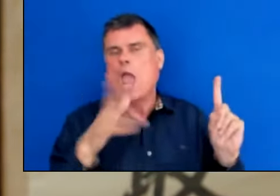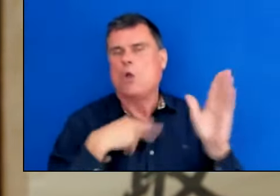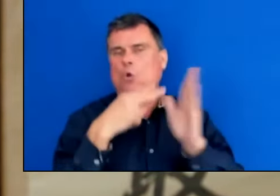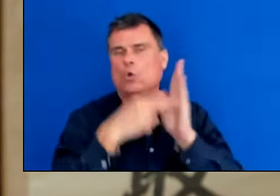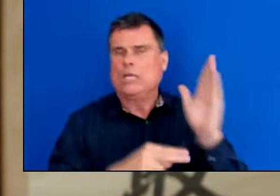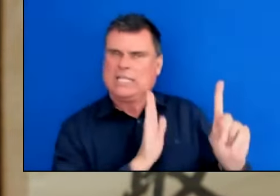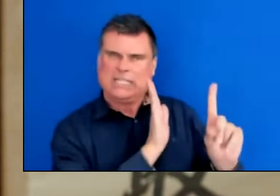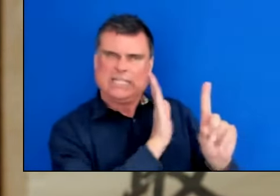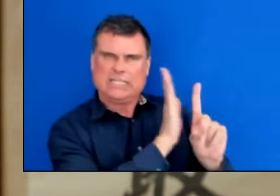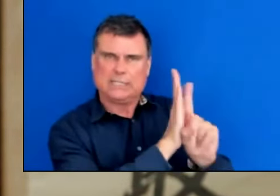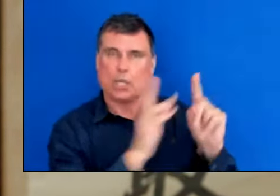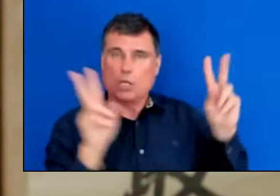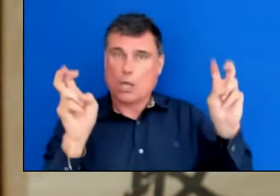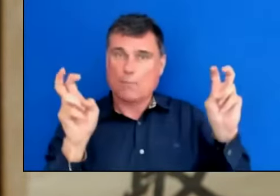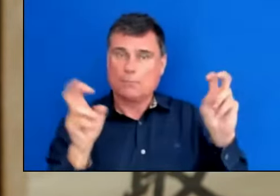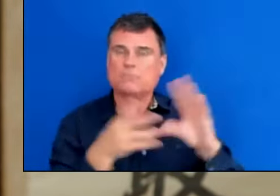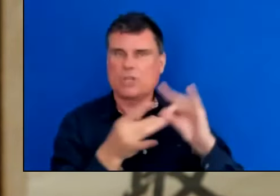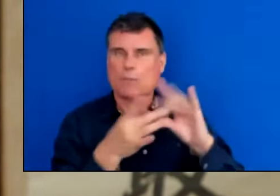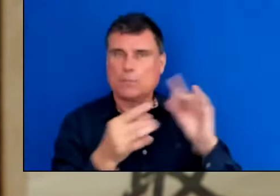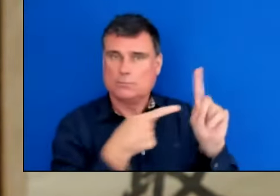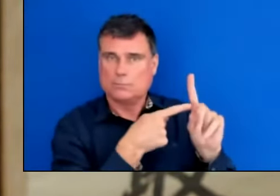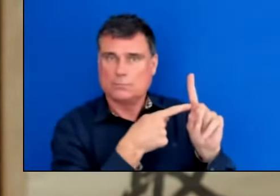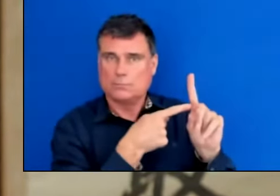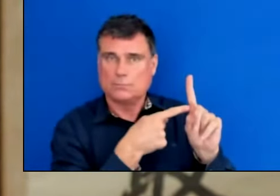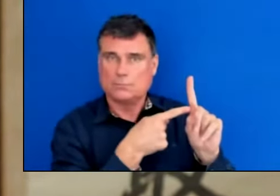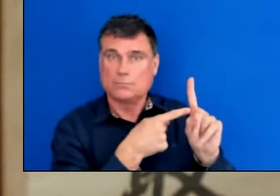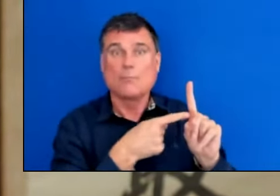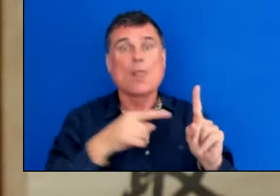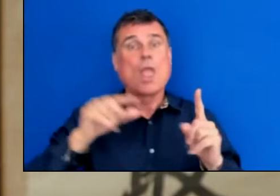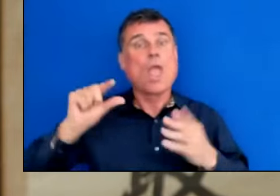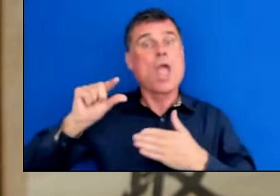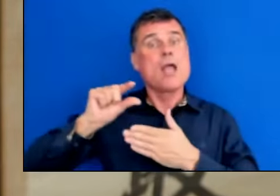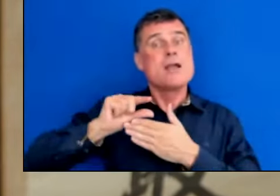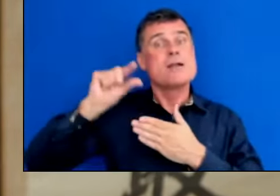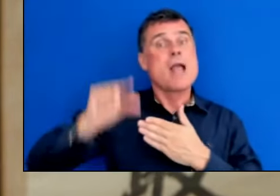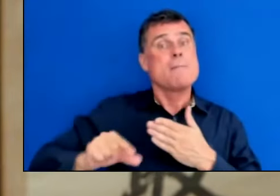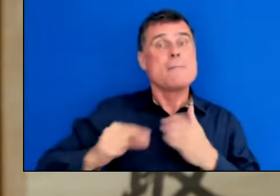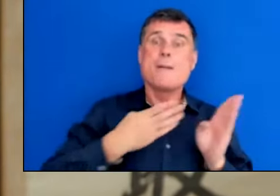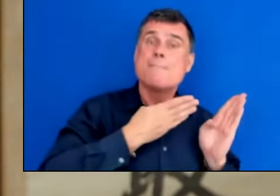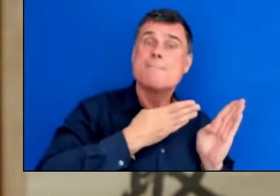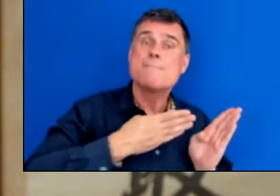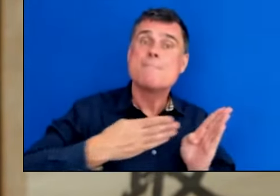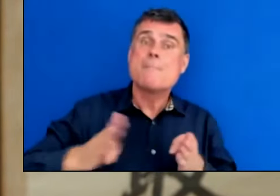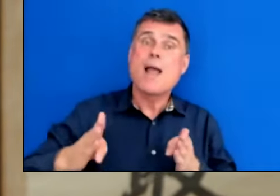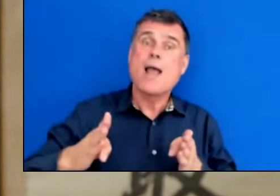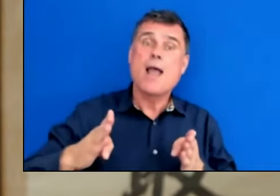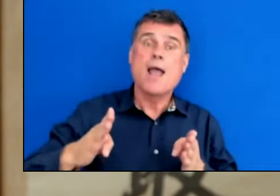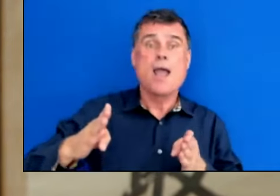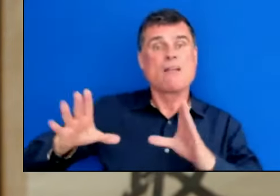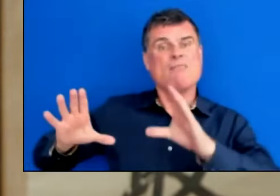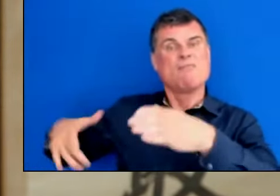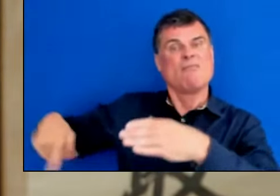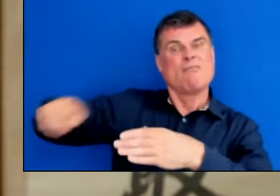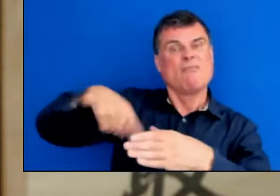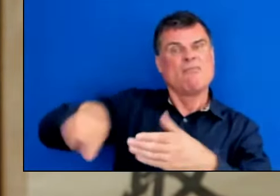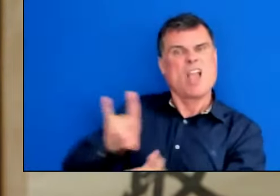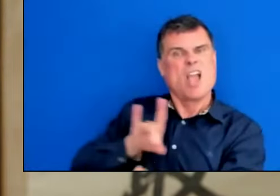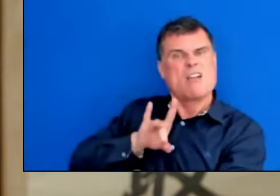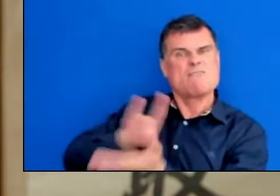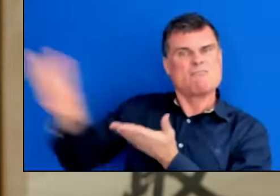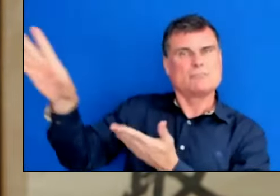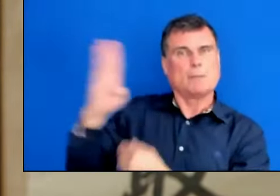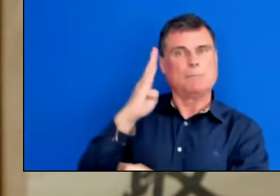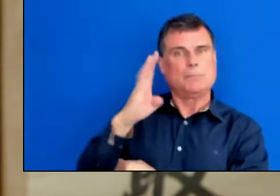read what he said. Quote, "It is the government's plan to get these people out of